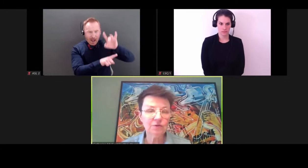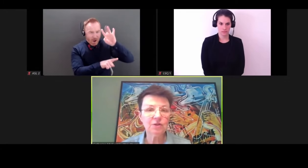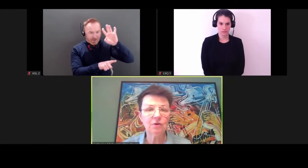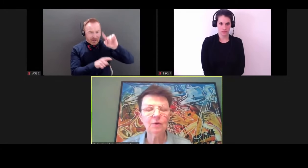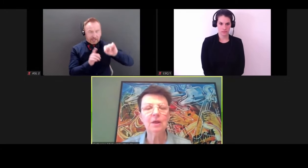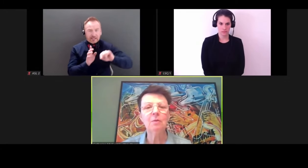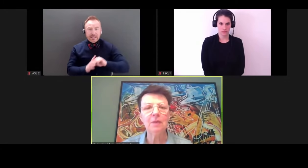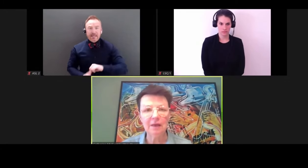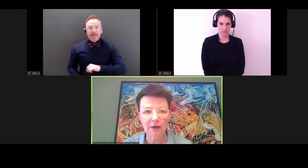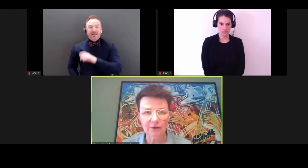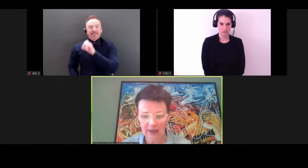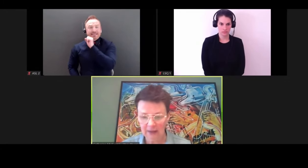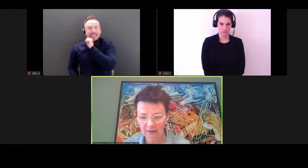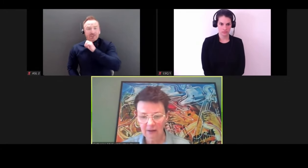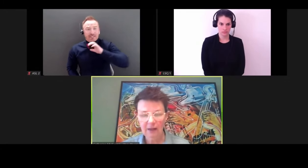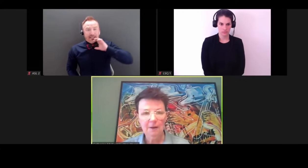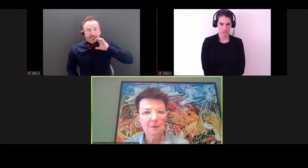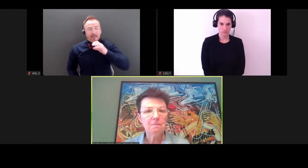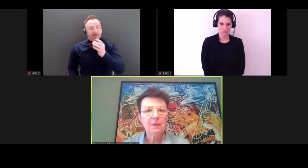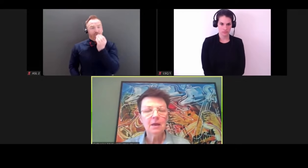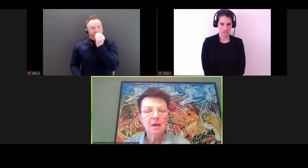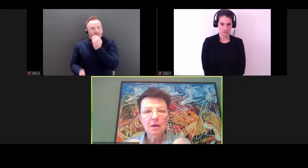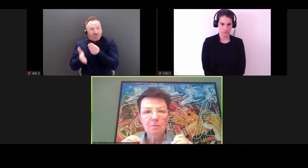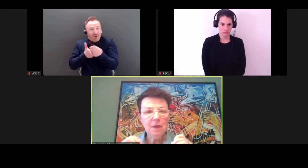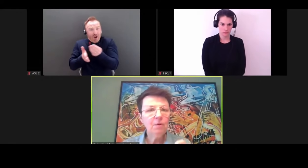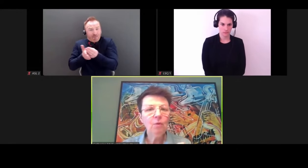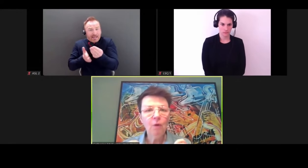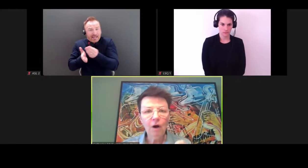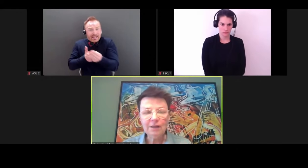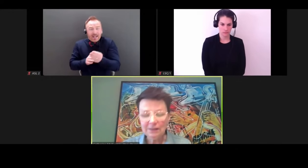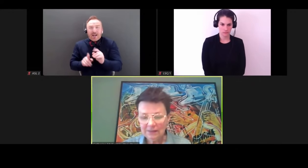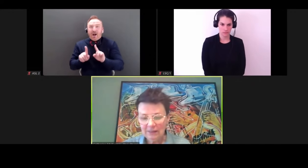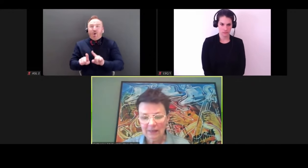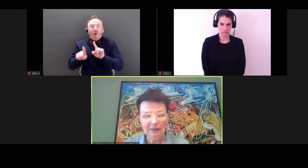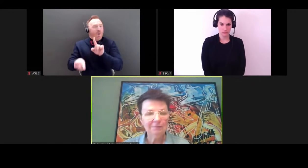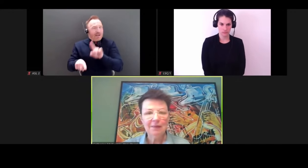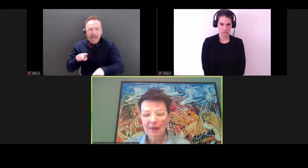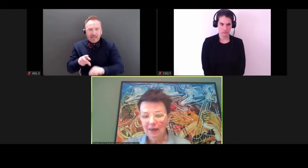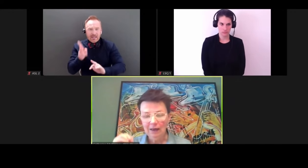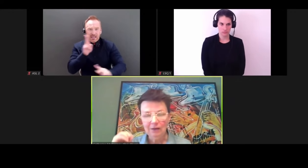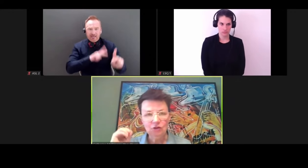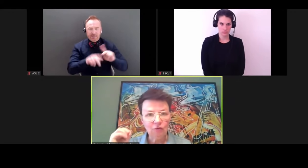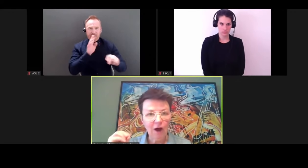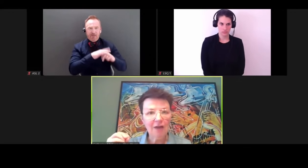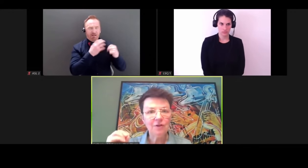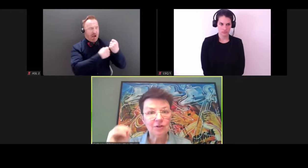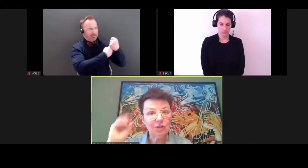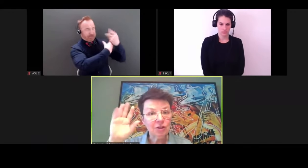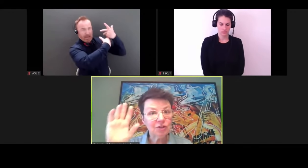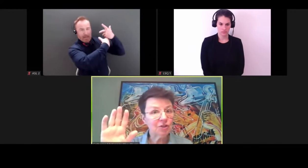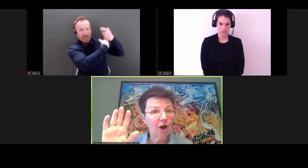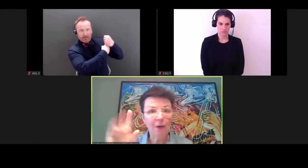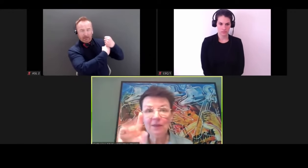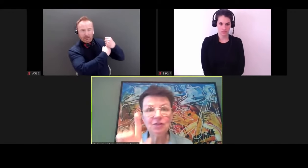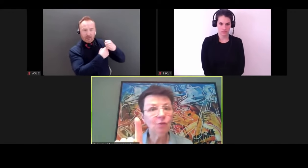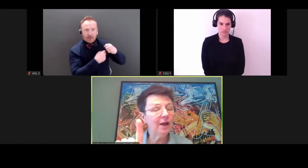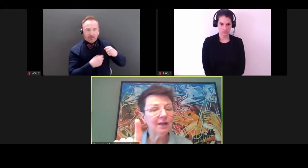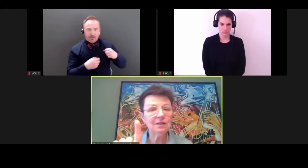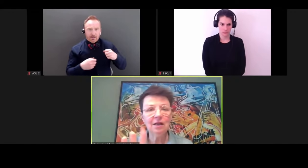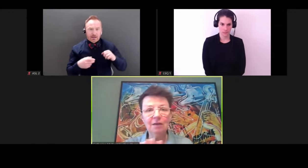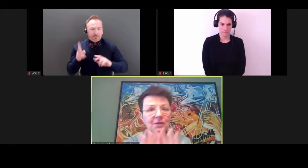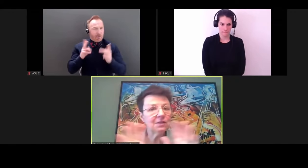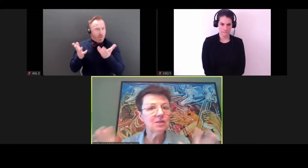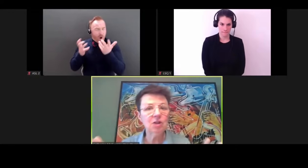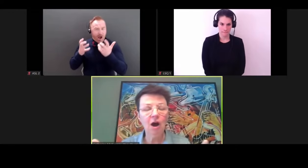the grocery store without being yelled at. People want to see drivers stopped. It's one